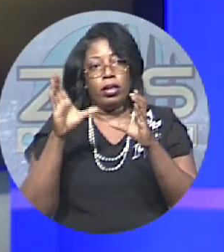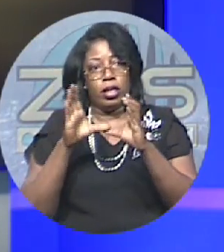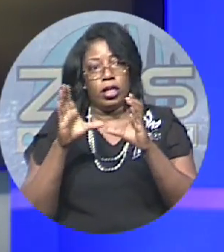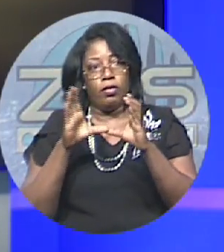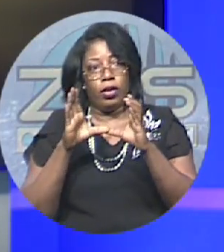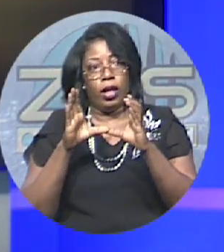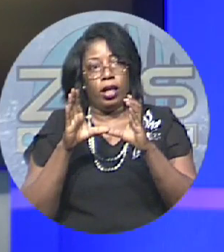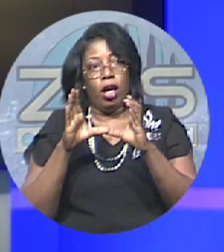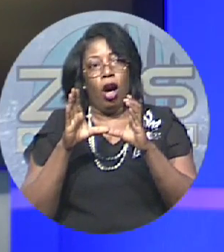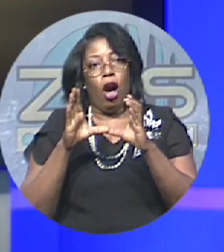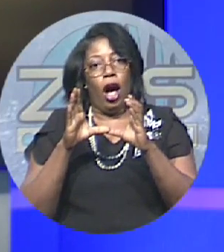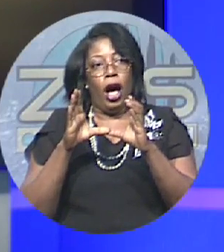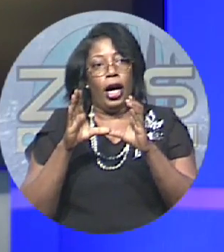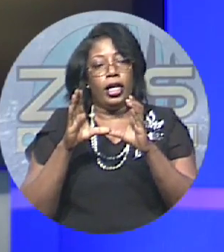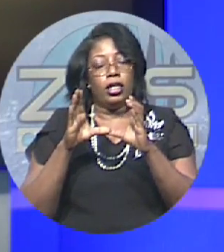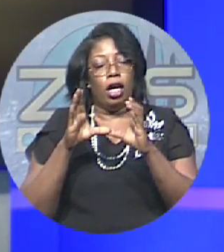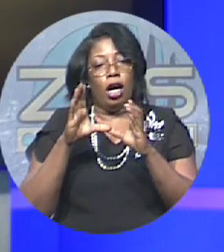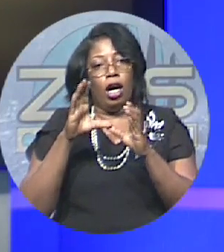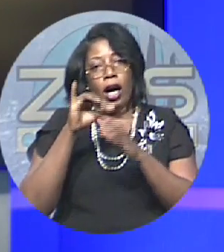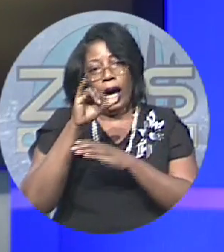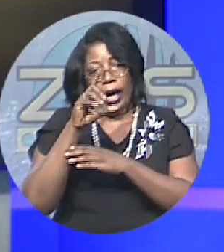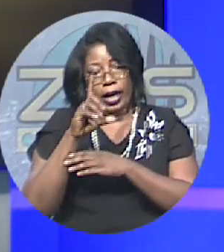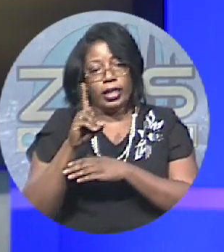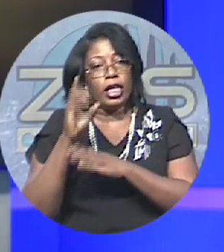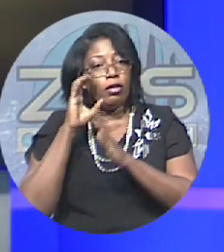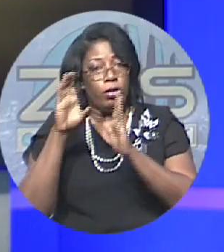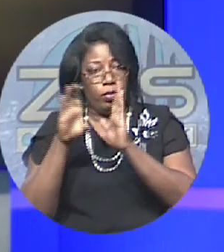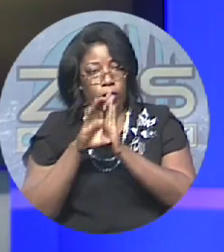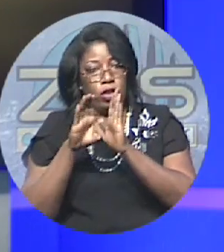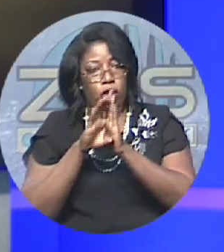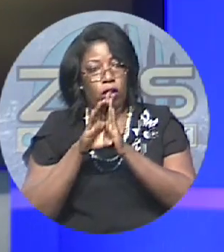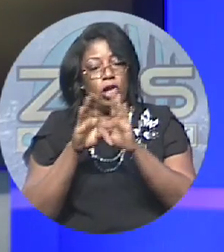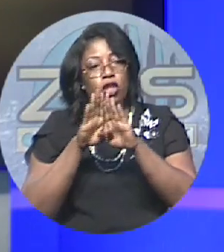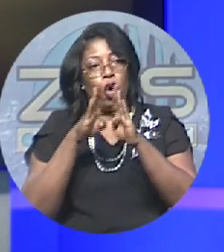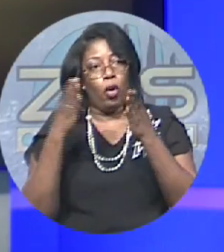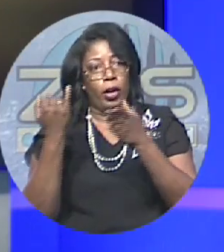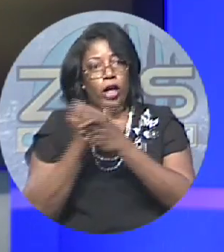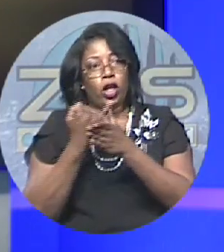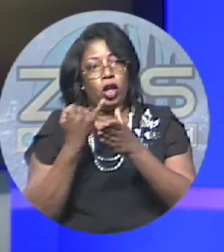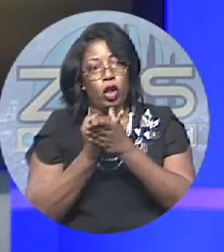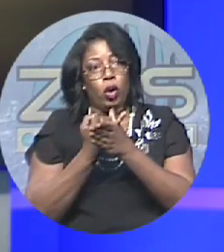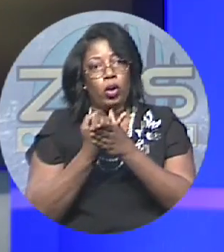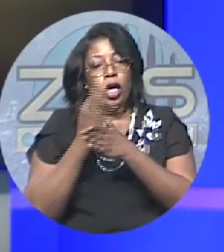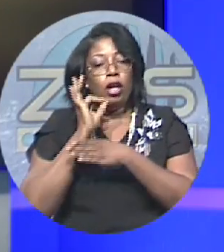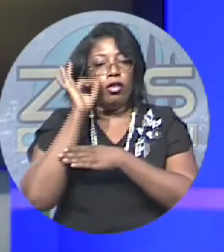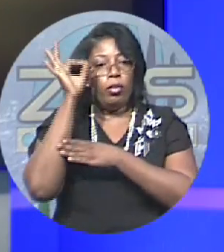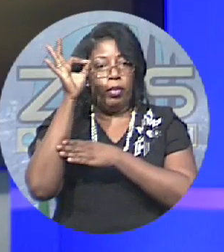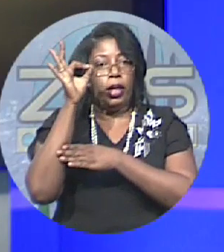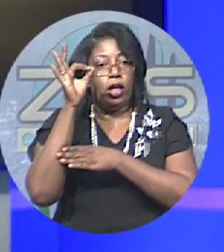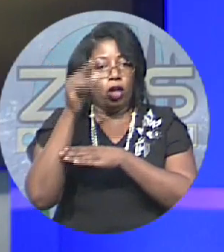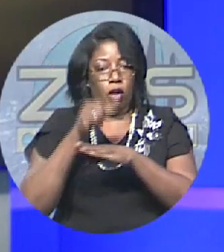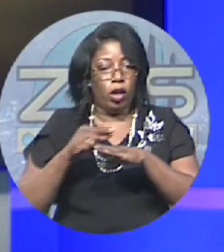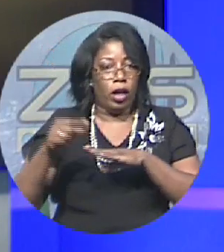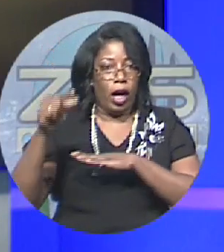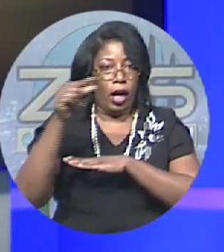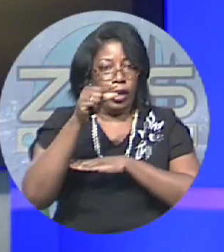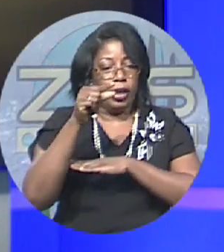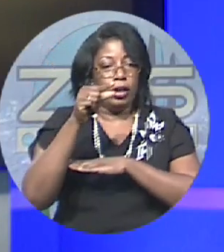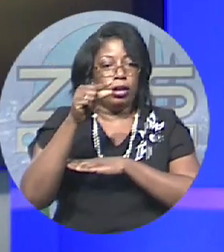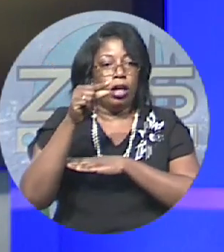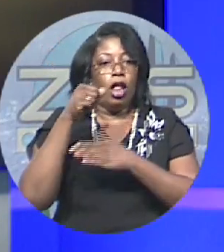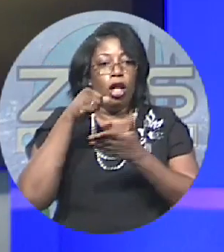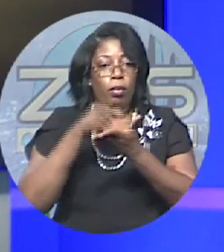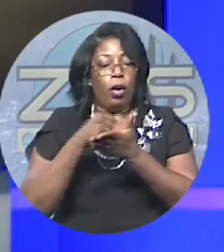certificate and a photo identification. The centers open for registration include the Flamingo Gardens Post Office,